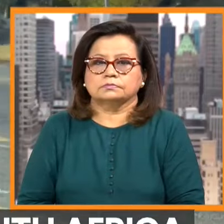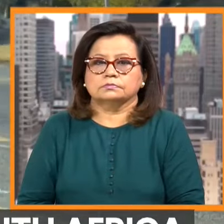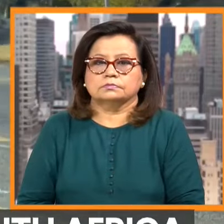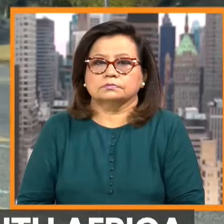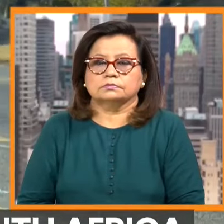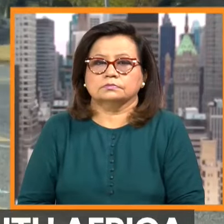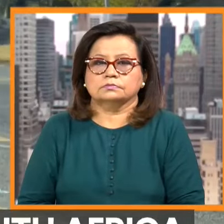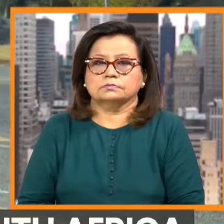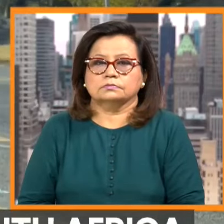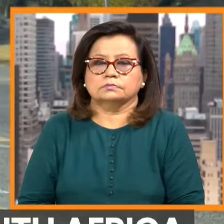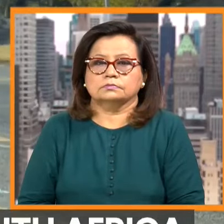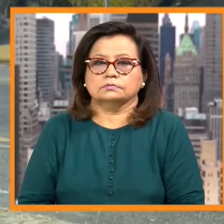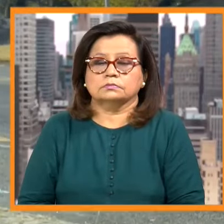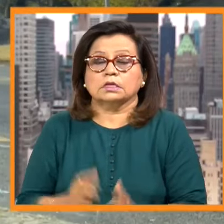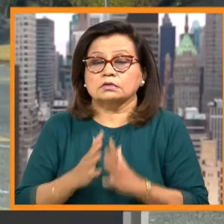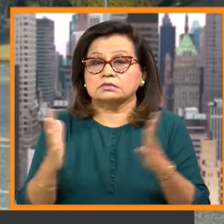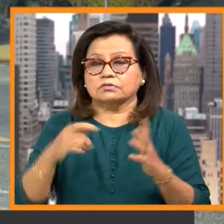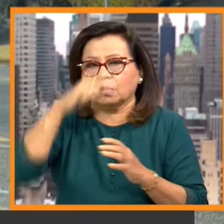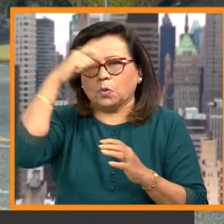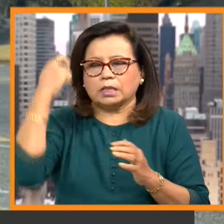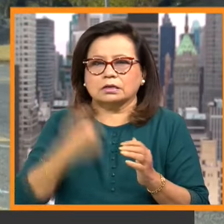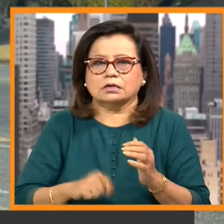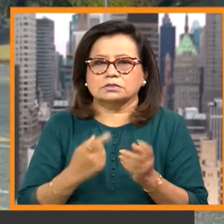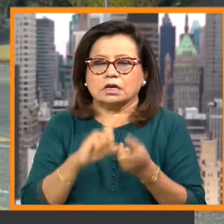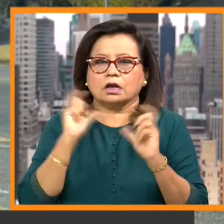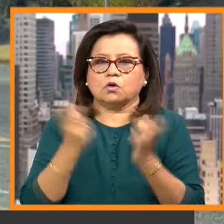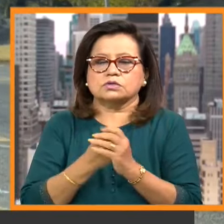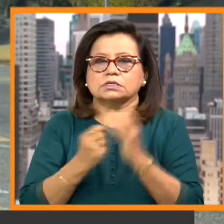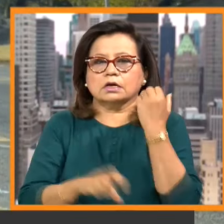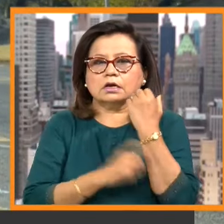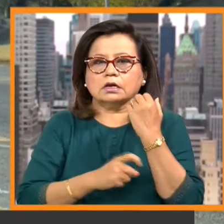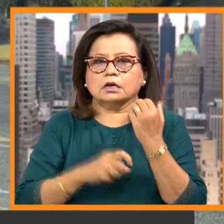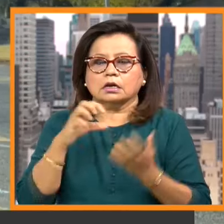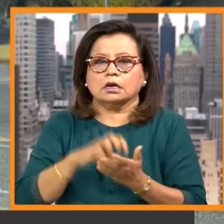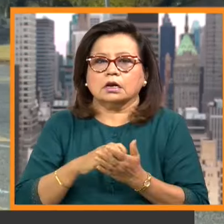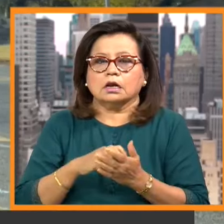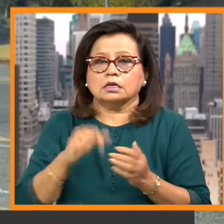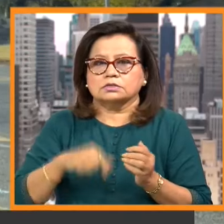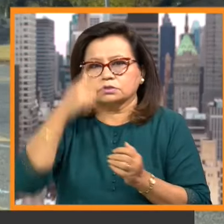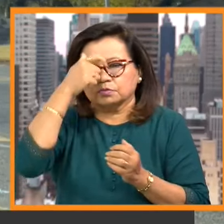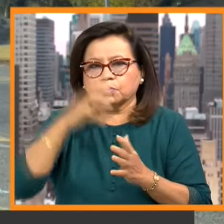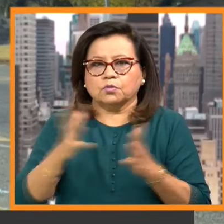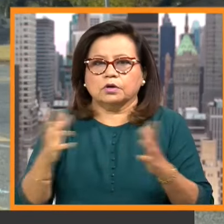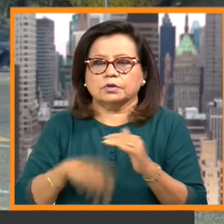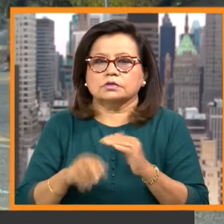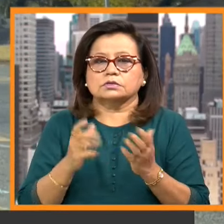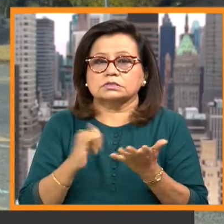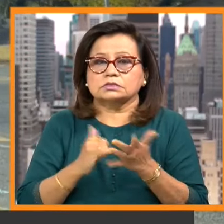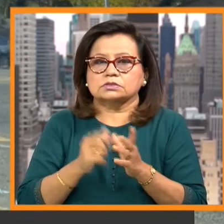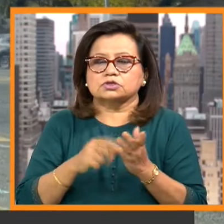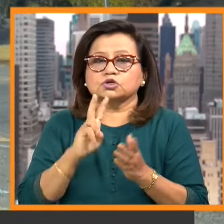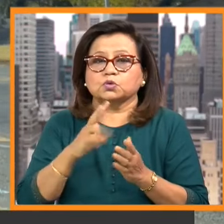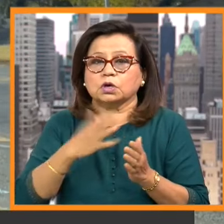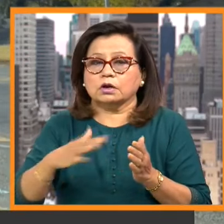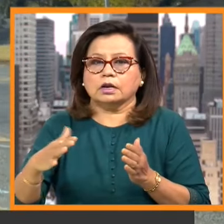Winter season has set in with severe weather conditions across the country. While parts of KwaZulu-Natal province was left devastated with two